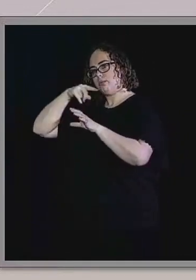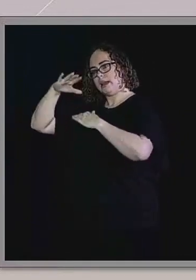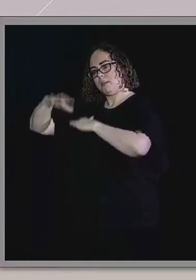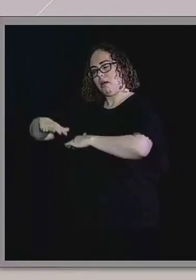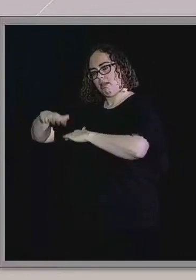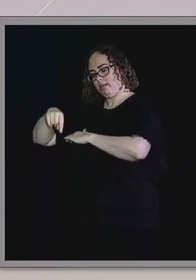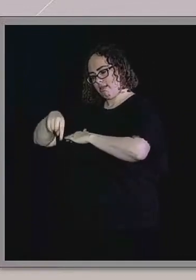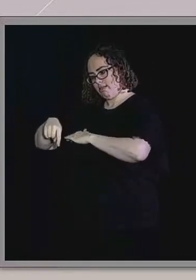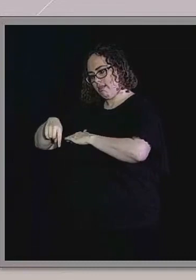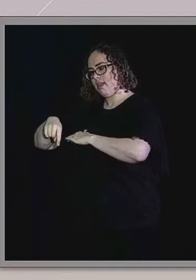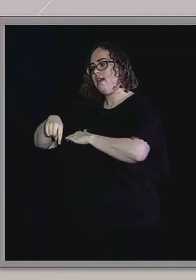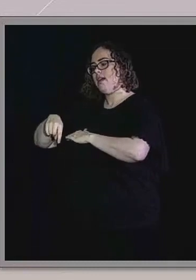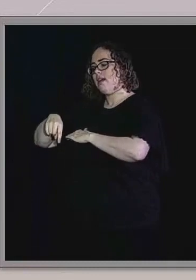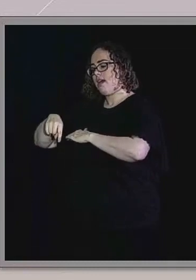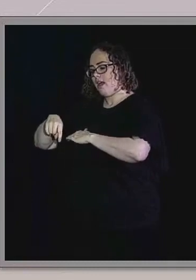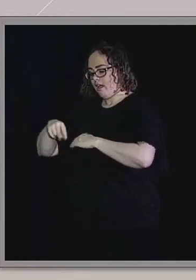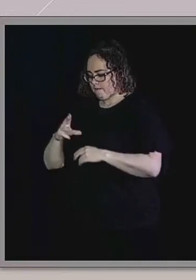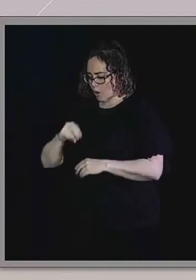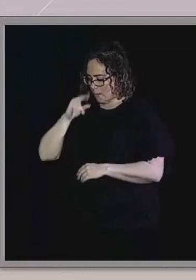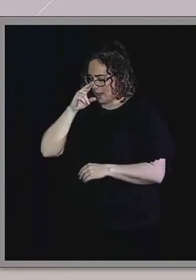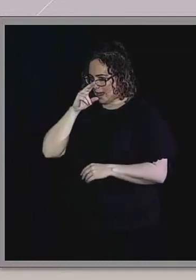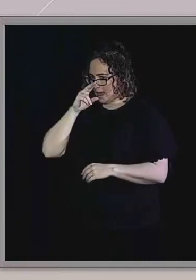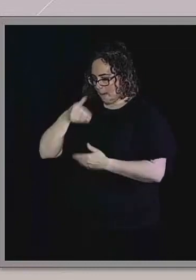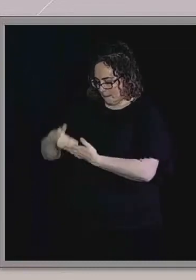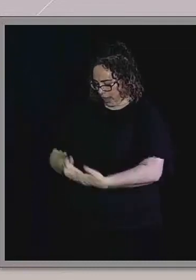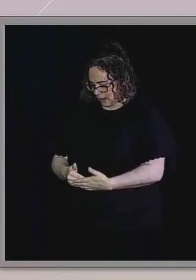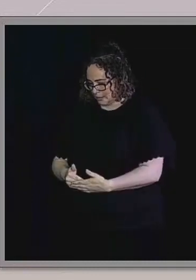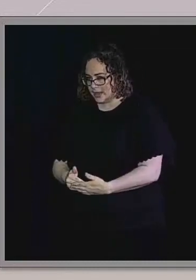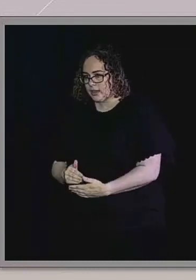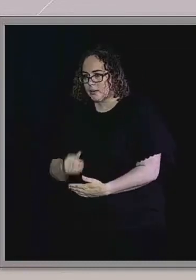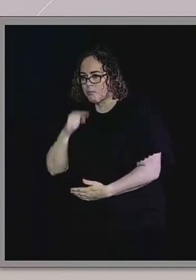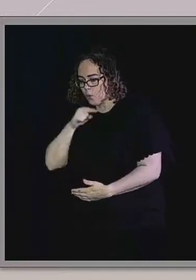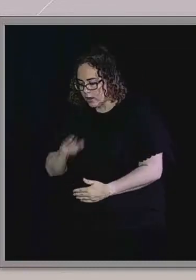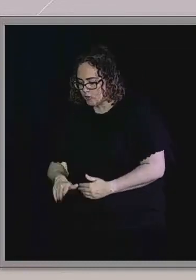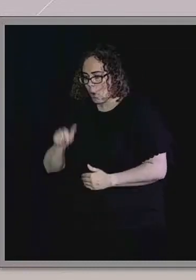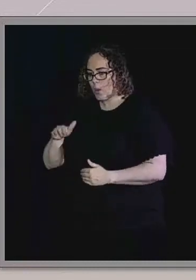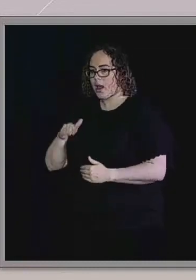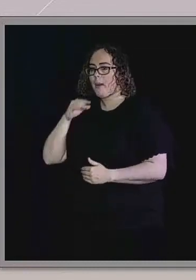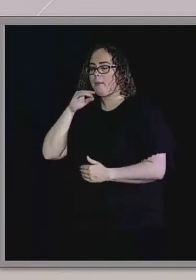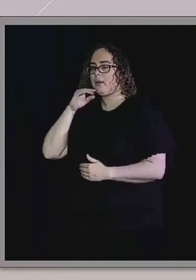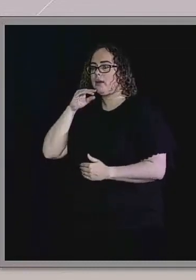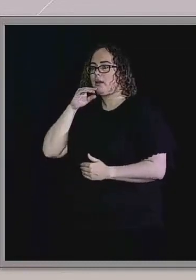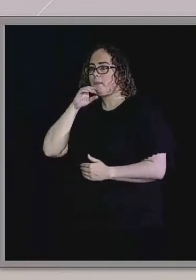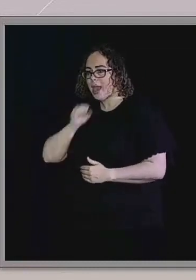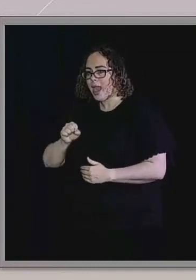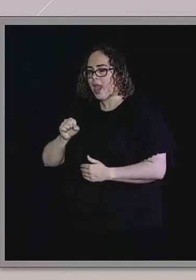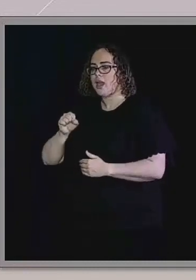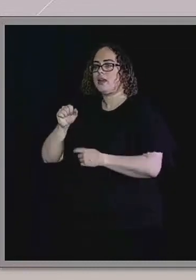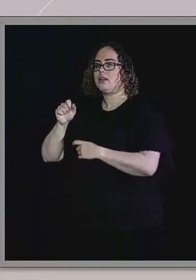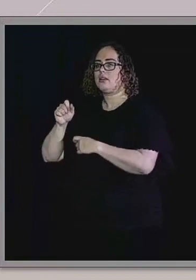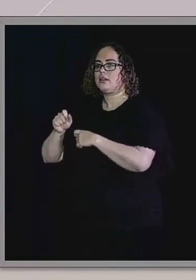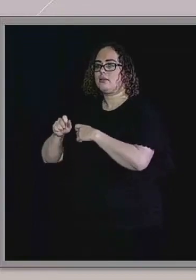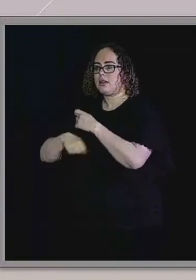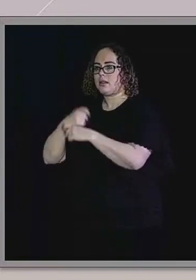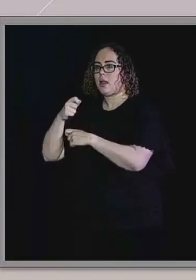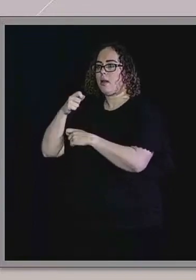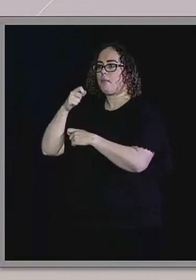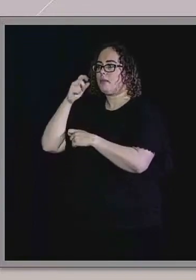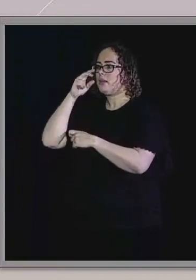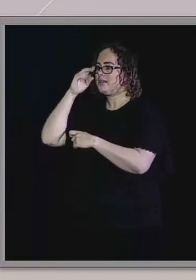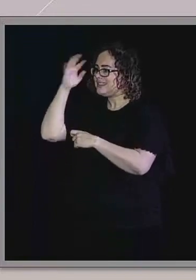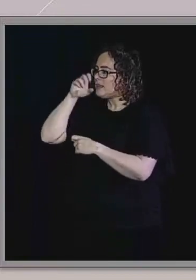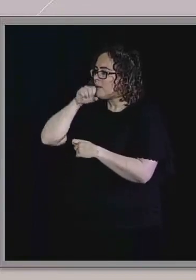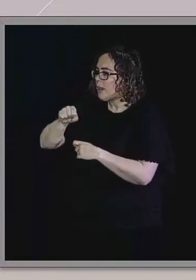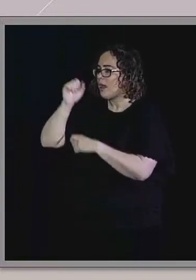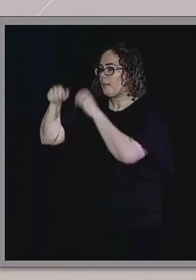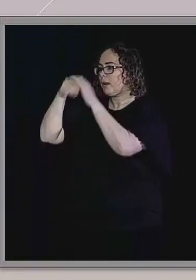young man, into a senior man, into an elder, and into a boy again. And in that way, it's also a type of reconciliation